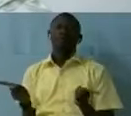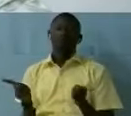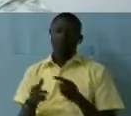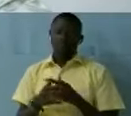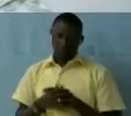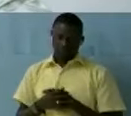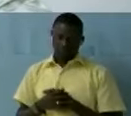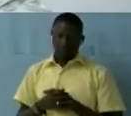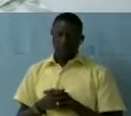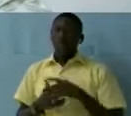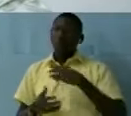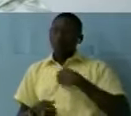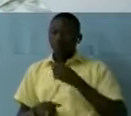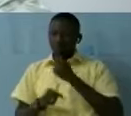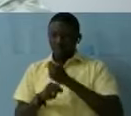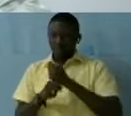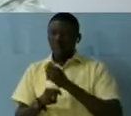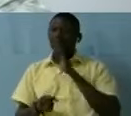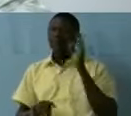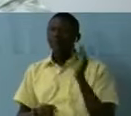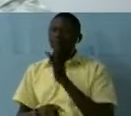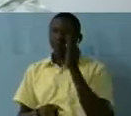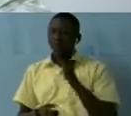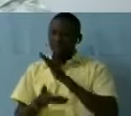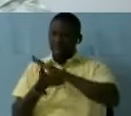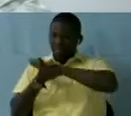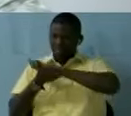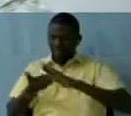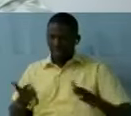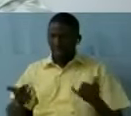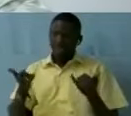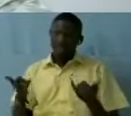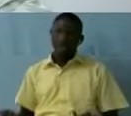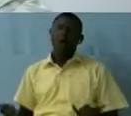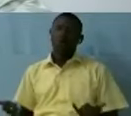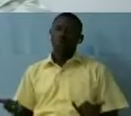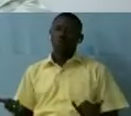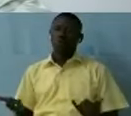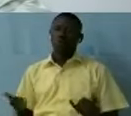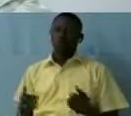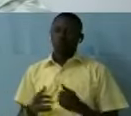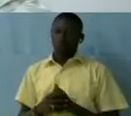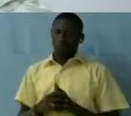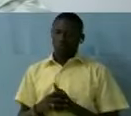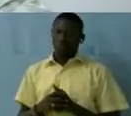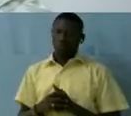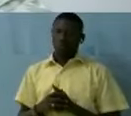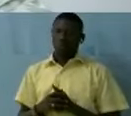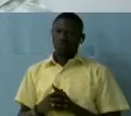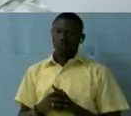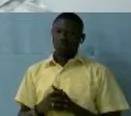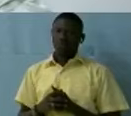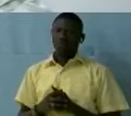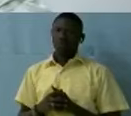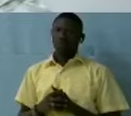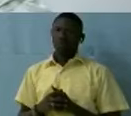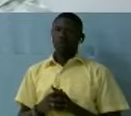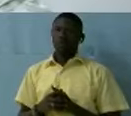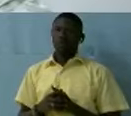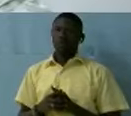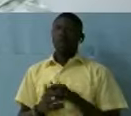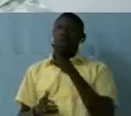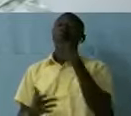Let me make it very clear. Lead counsel ko alafta ka seneyandi muluma kendeke. There was